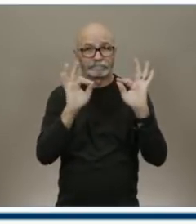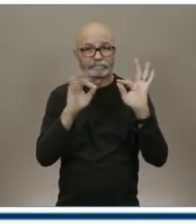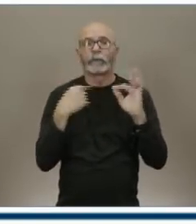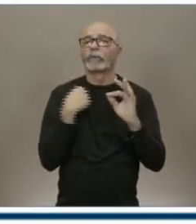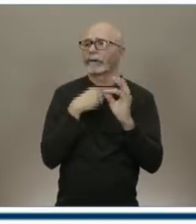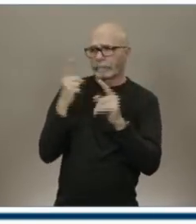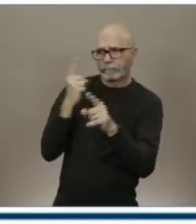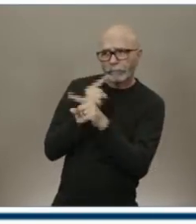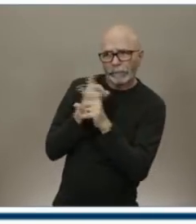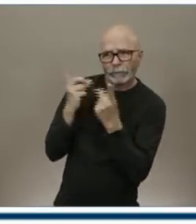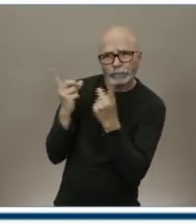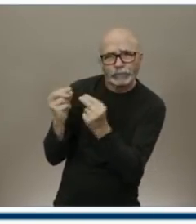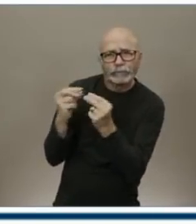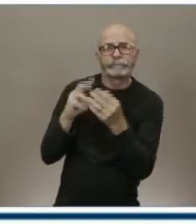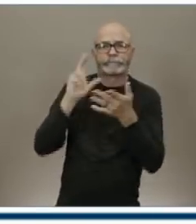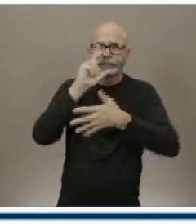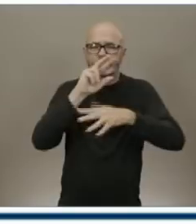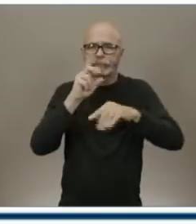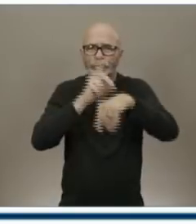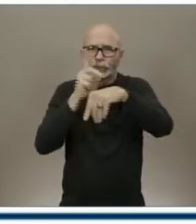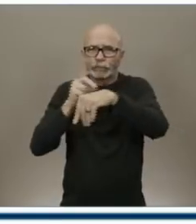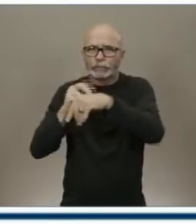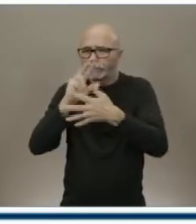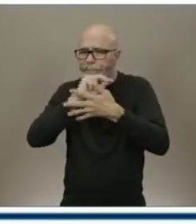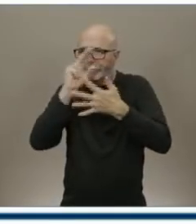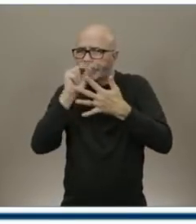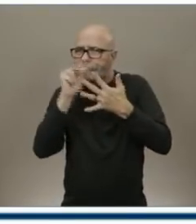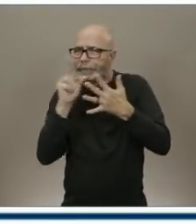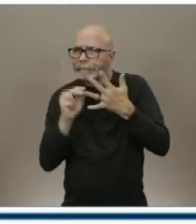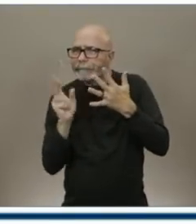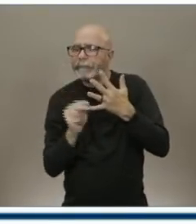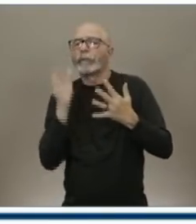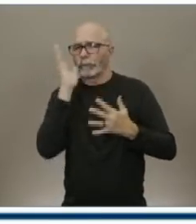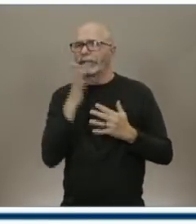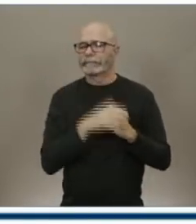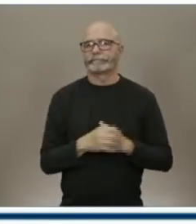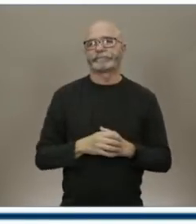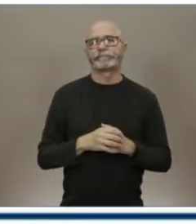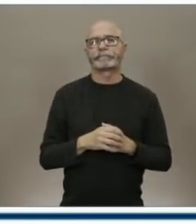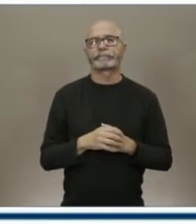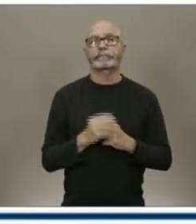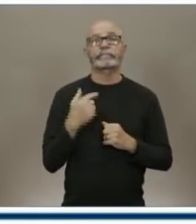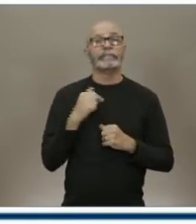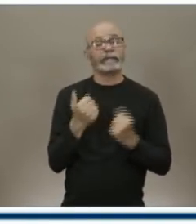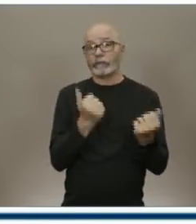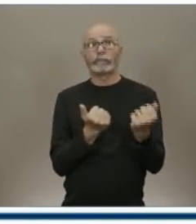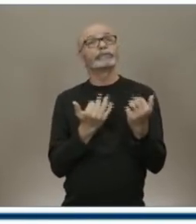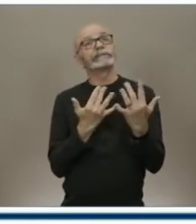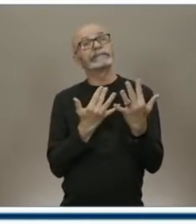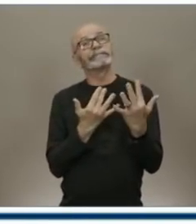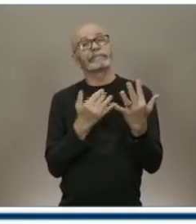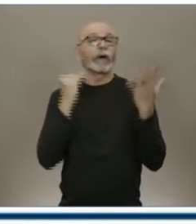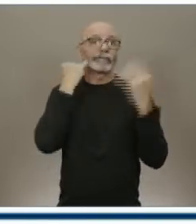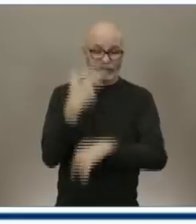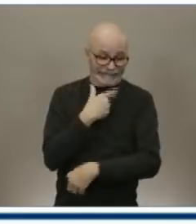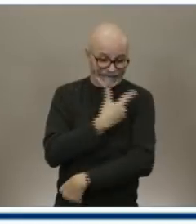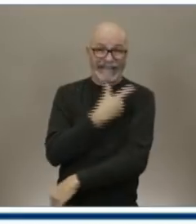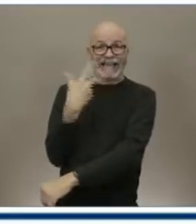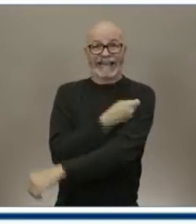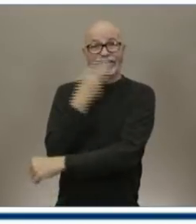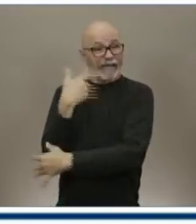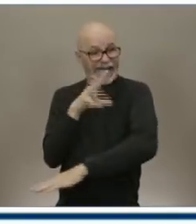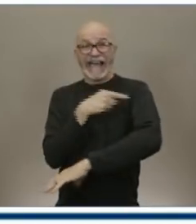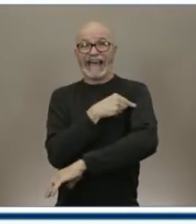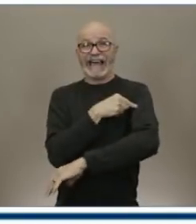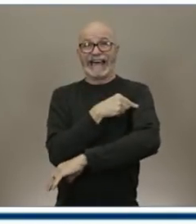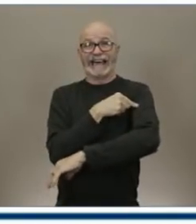months. In the meantime, while you're waiting for vaccine, or even after you get vaccinated, we will need